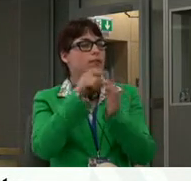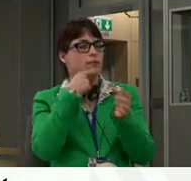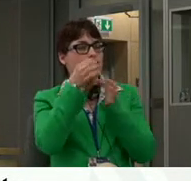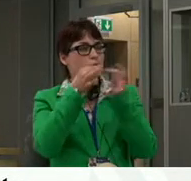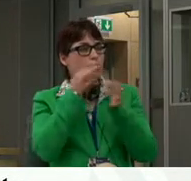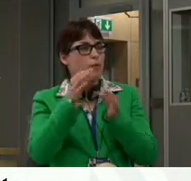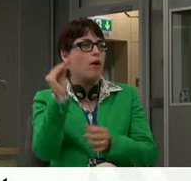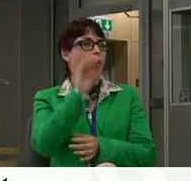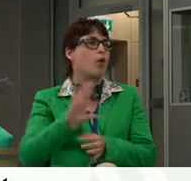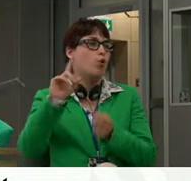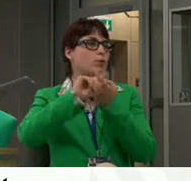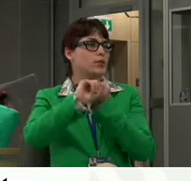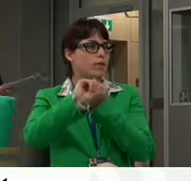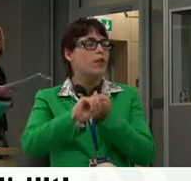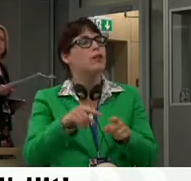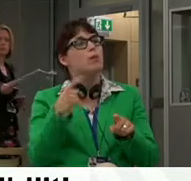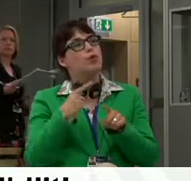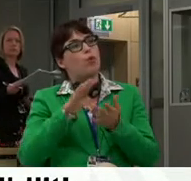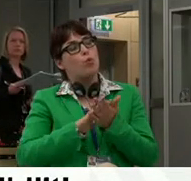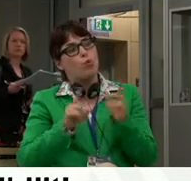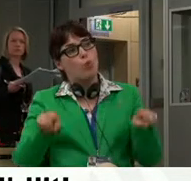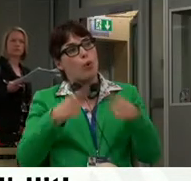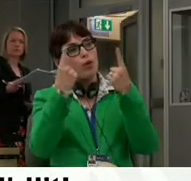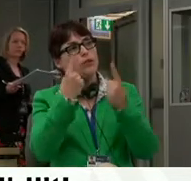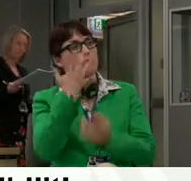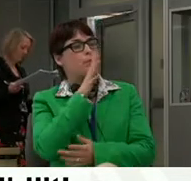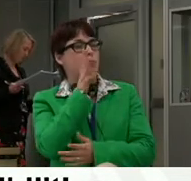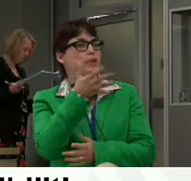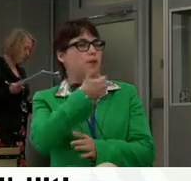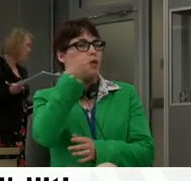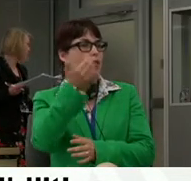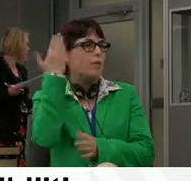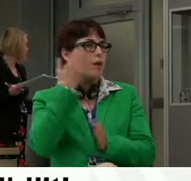possibilities, minimum conditions to ensure dignified